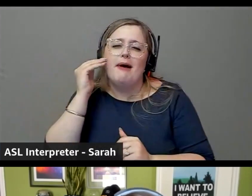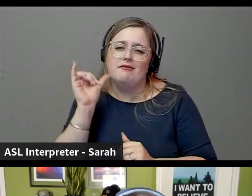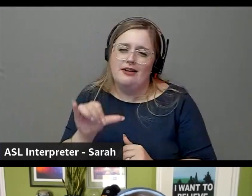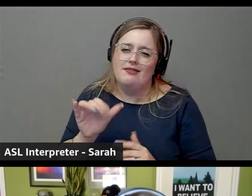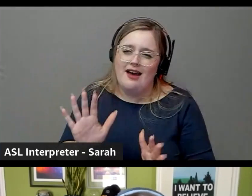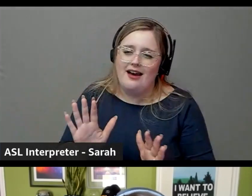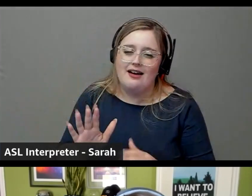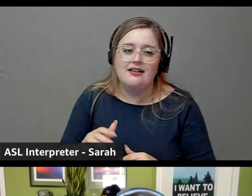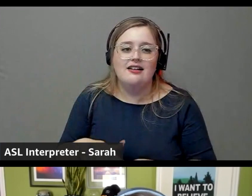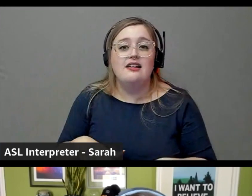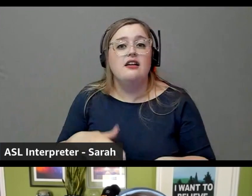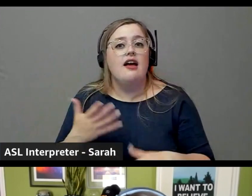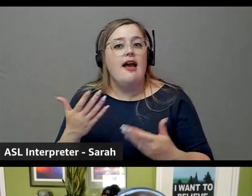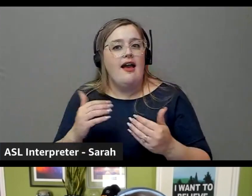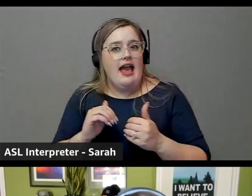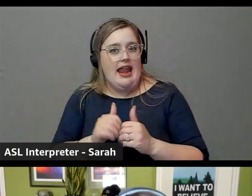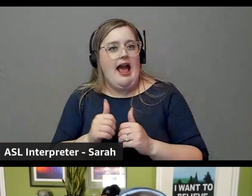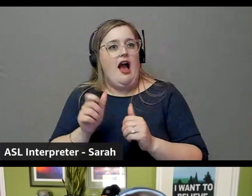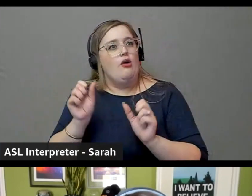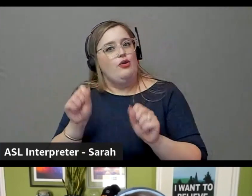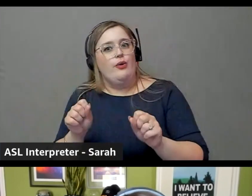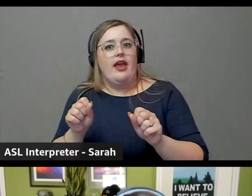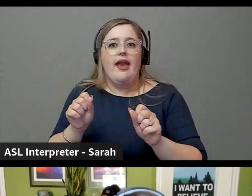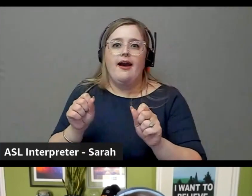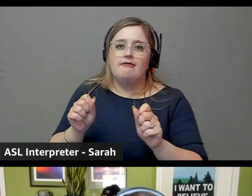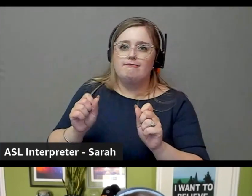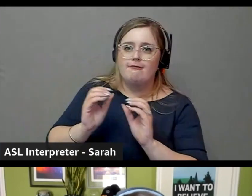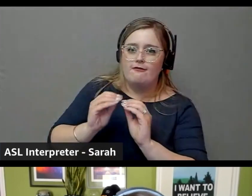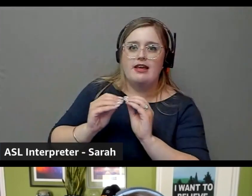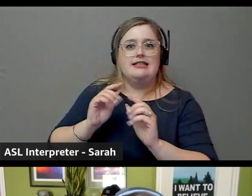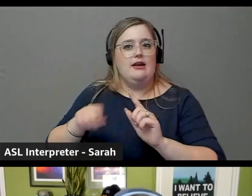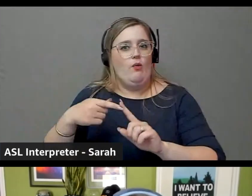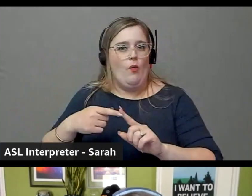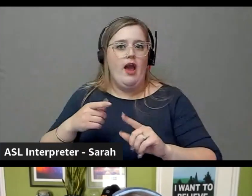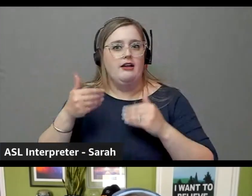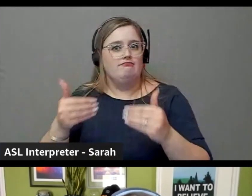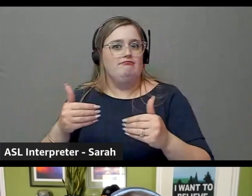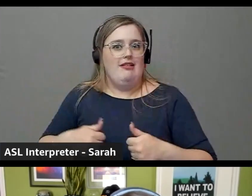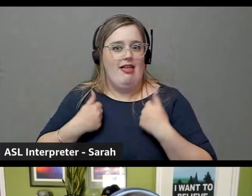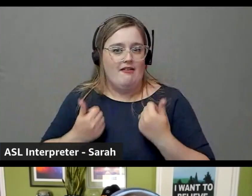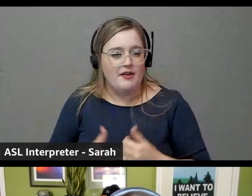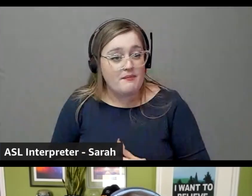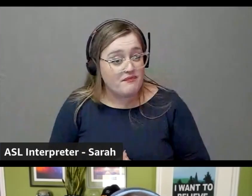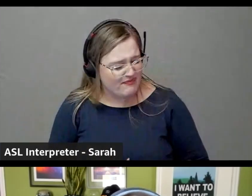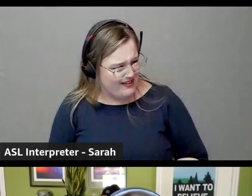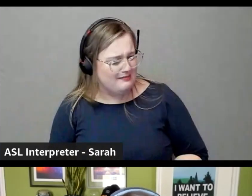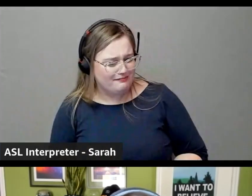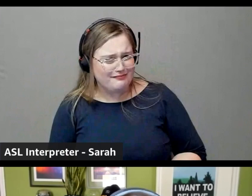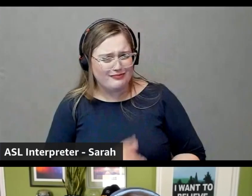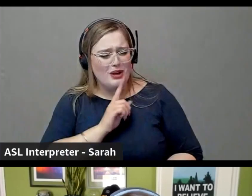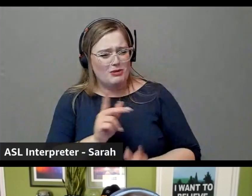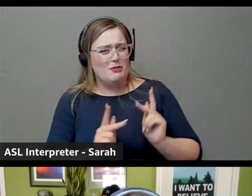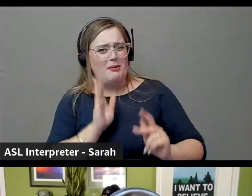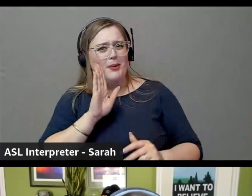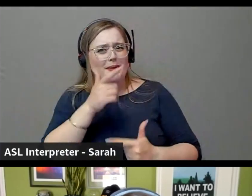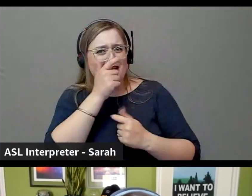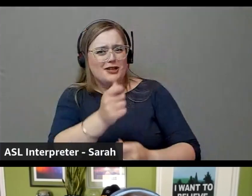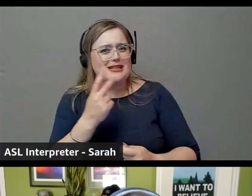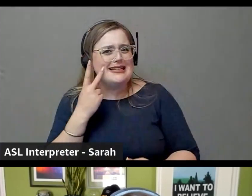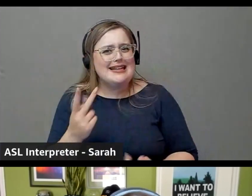so that way you can diagnose it once you go live. Yeah, I'm sure people will be very interested to see, like, how can I